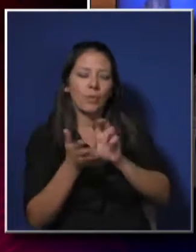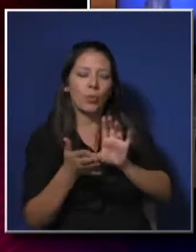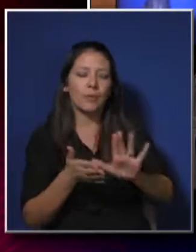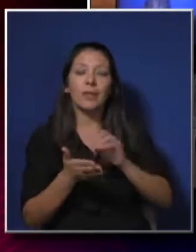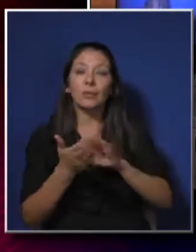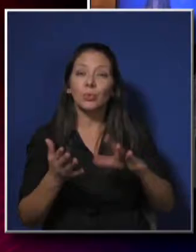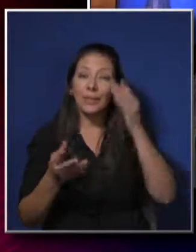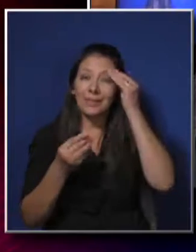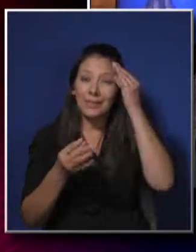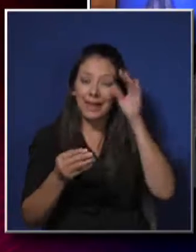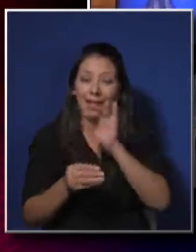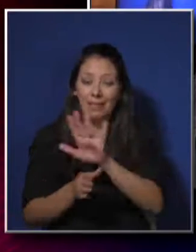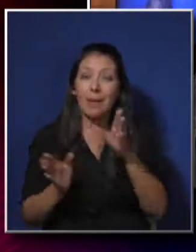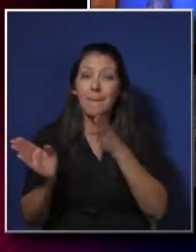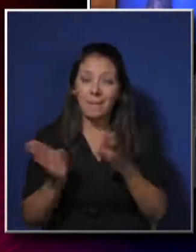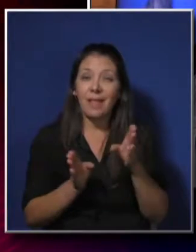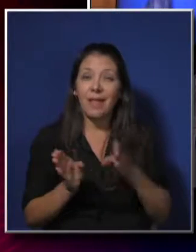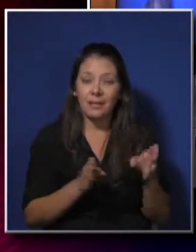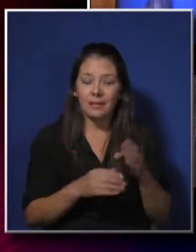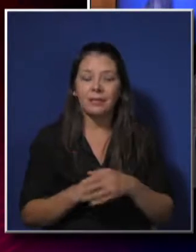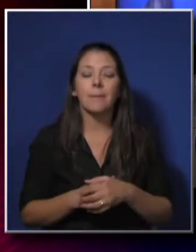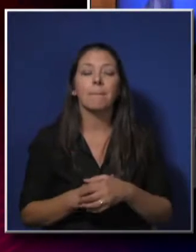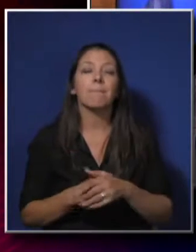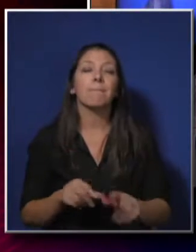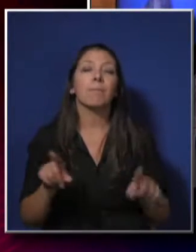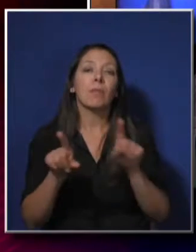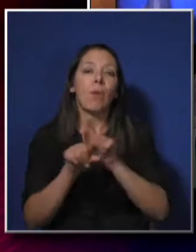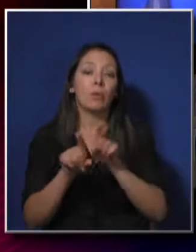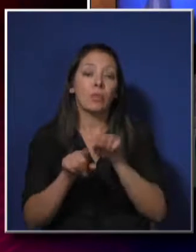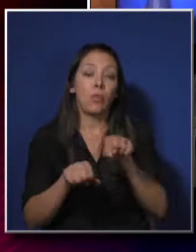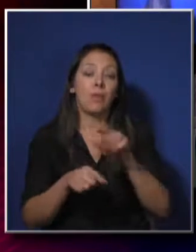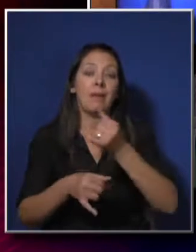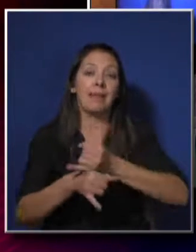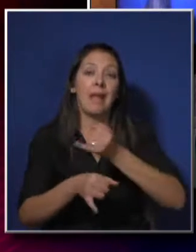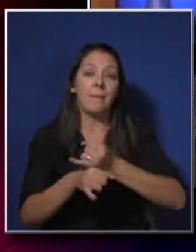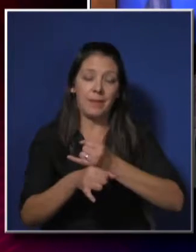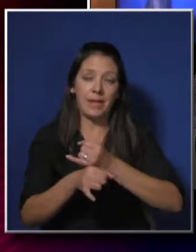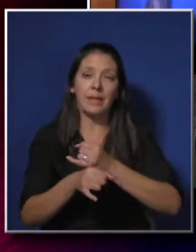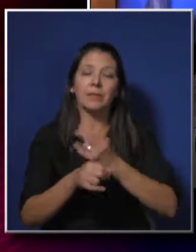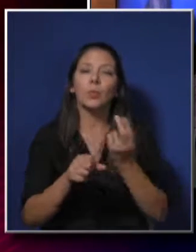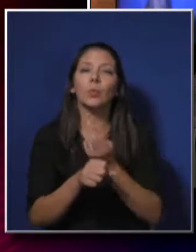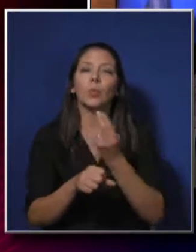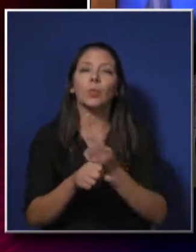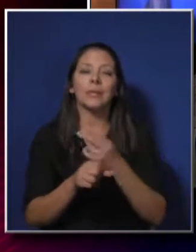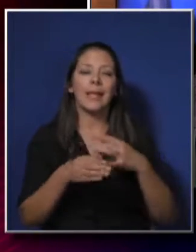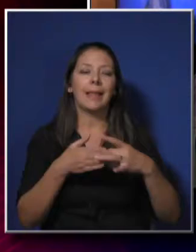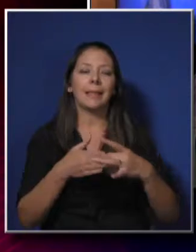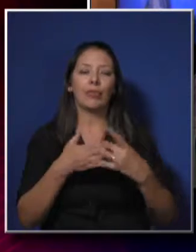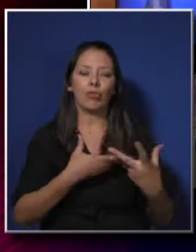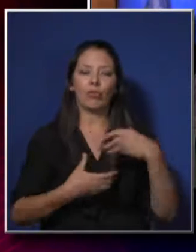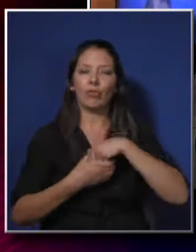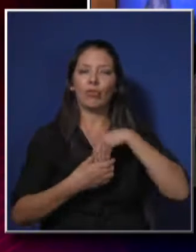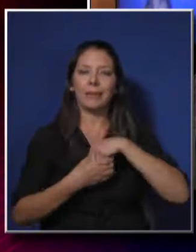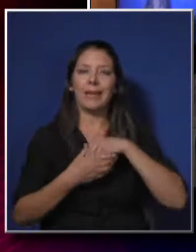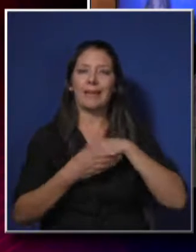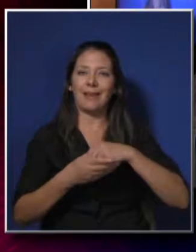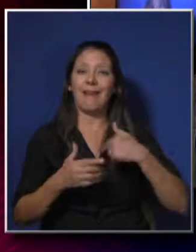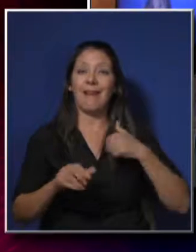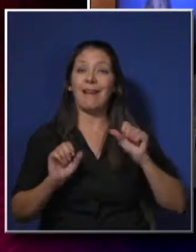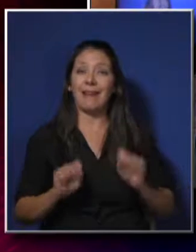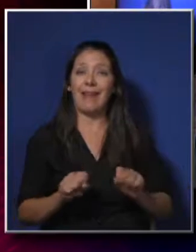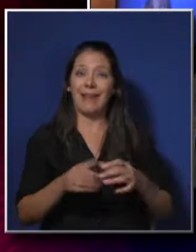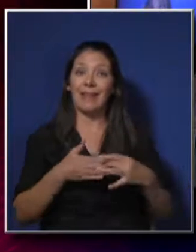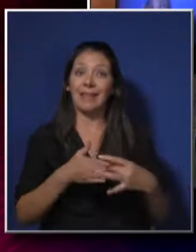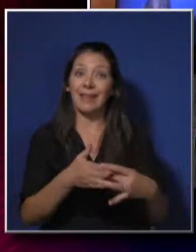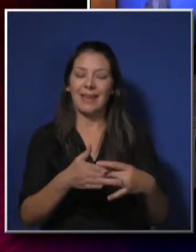plan. Also, the campus has implemented the Leader in Me, which is involving all staff and students with behavior